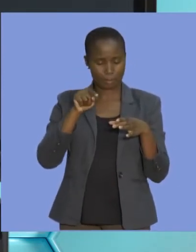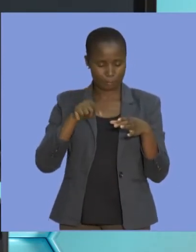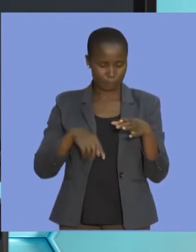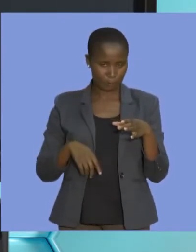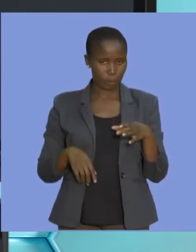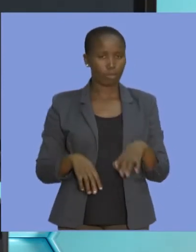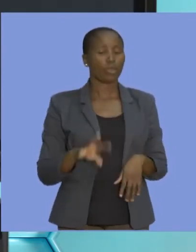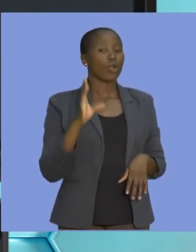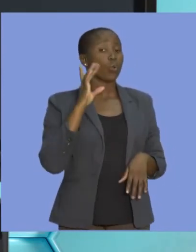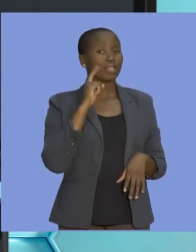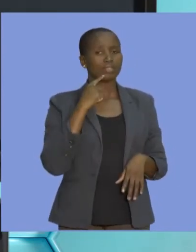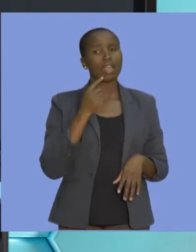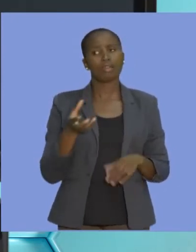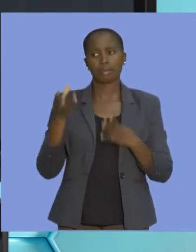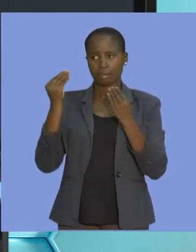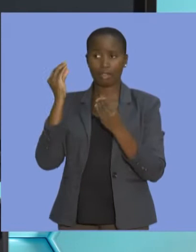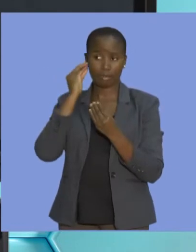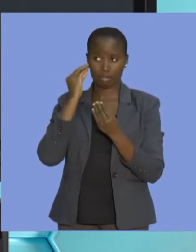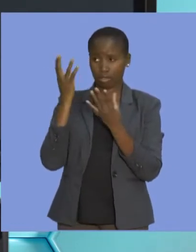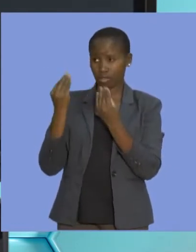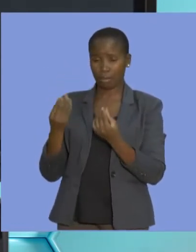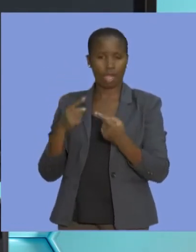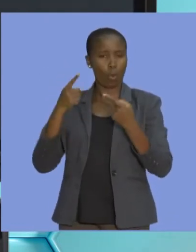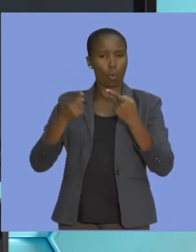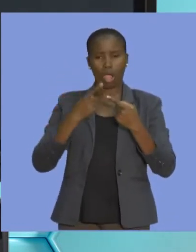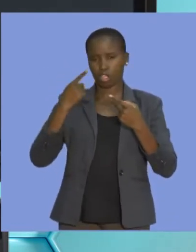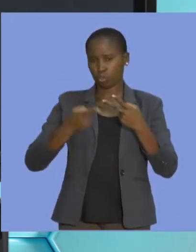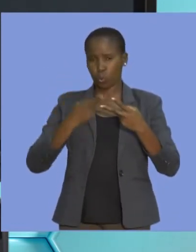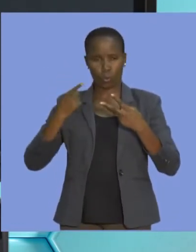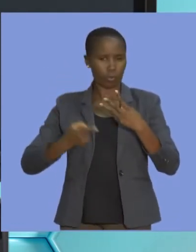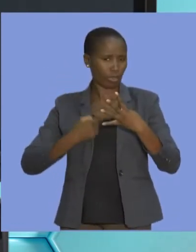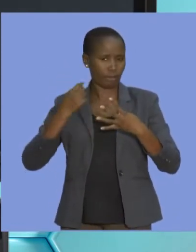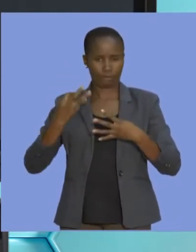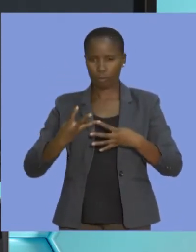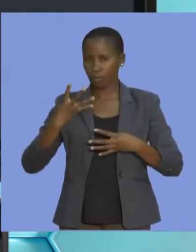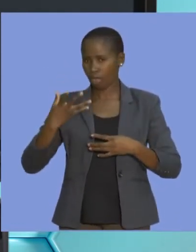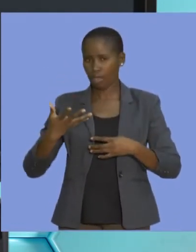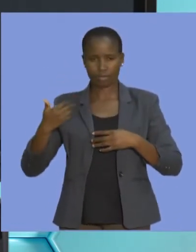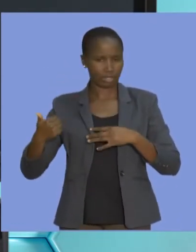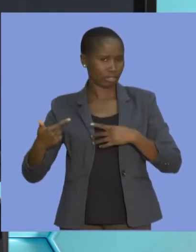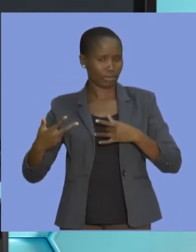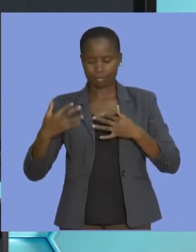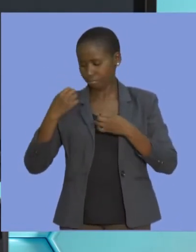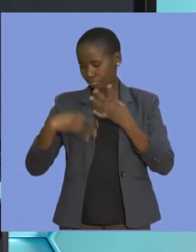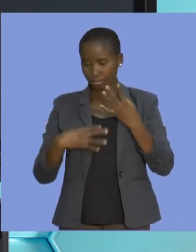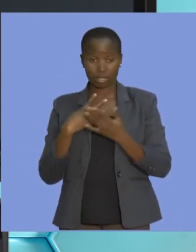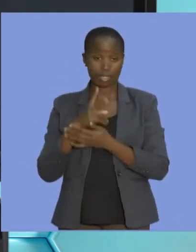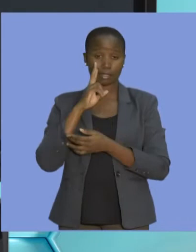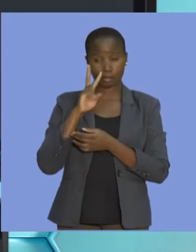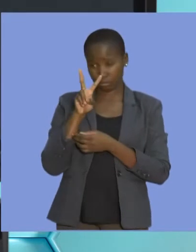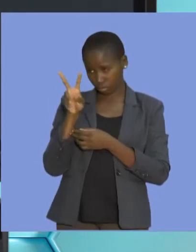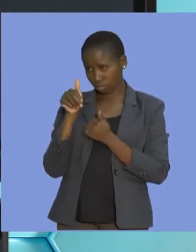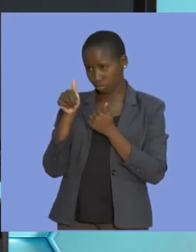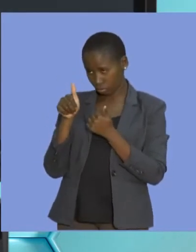data implies 1, 2, 3, 4, we can see the actual data. We can tell,